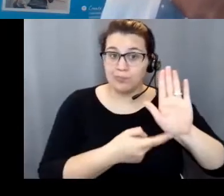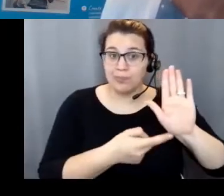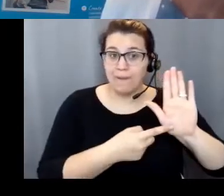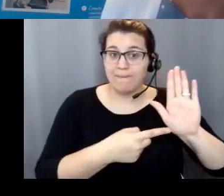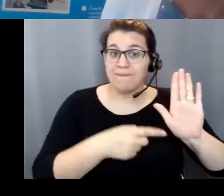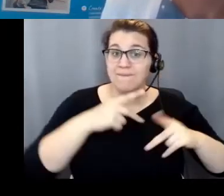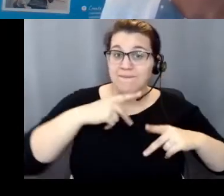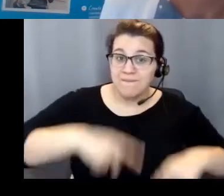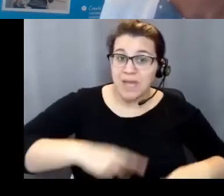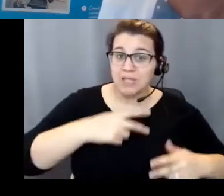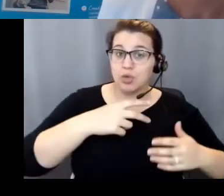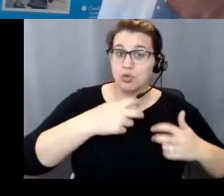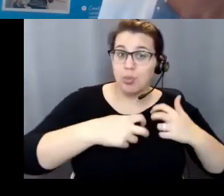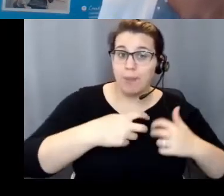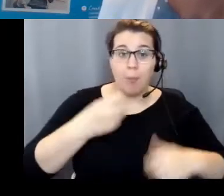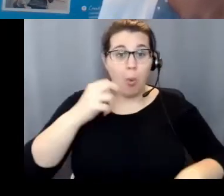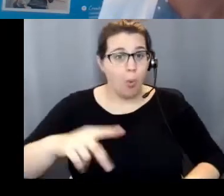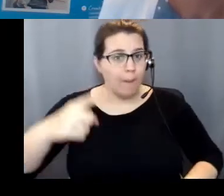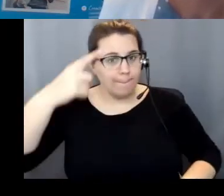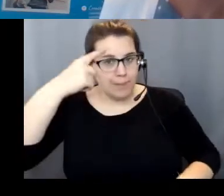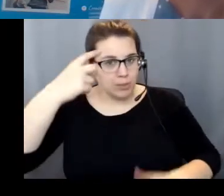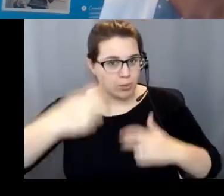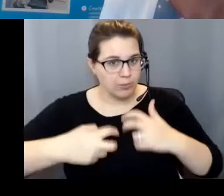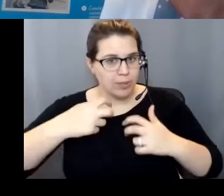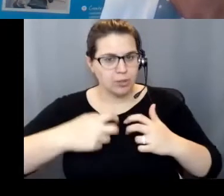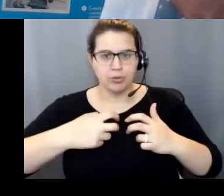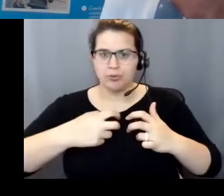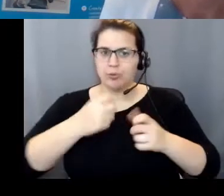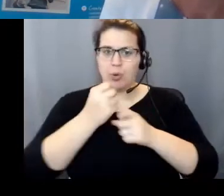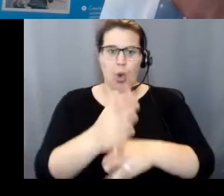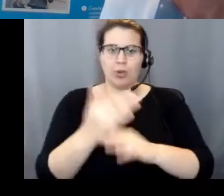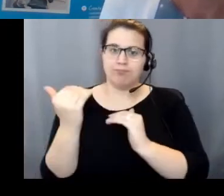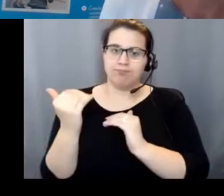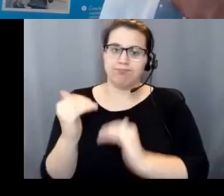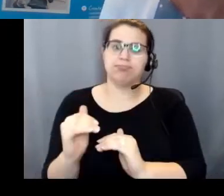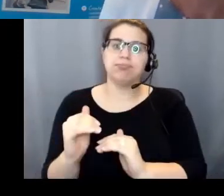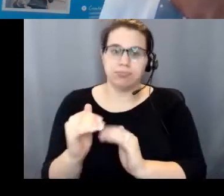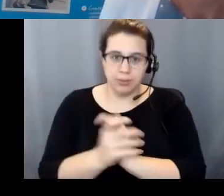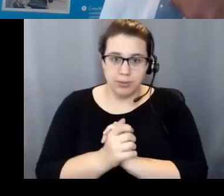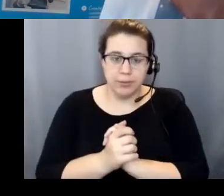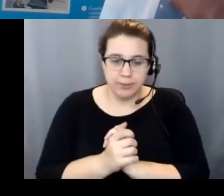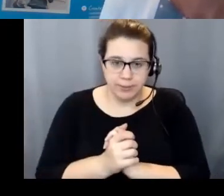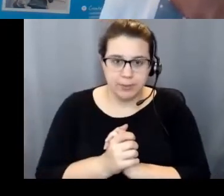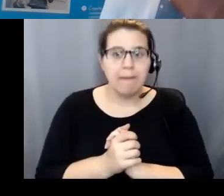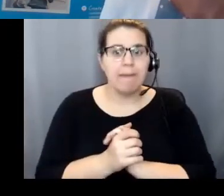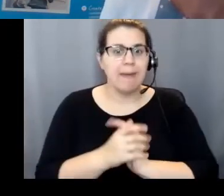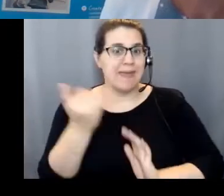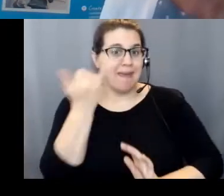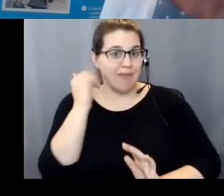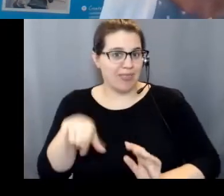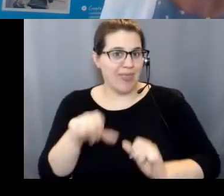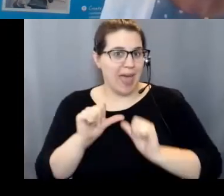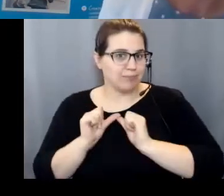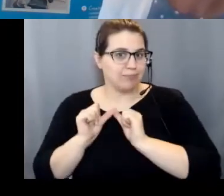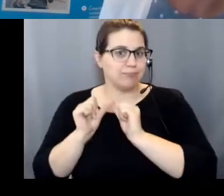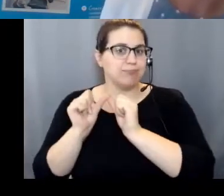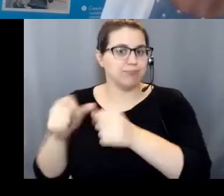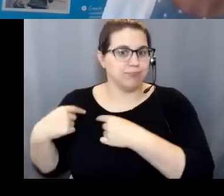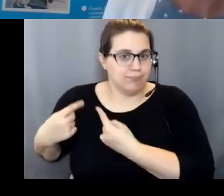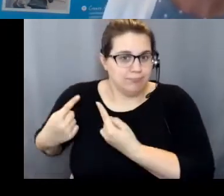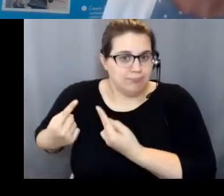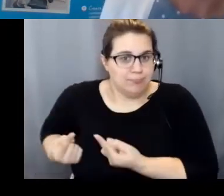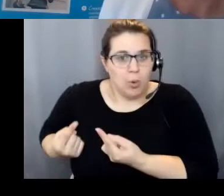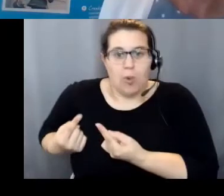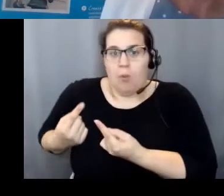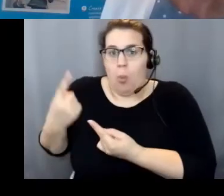impairment that causes marked and severe functional limitations, and the condition has lasted or is expected to last for at least